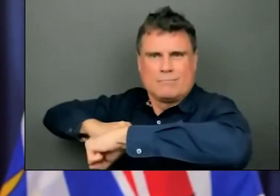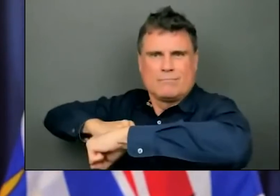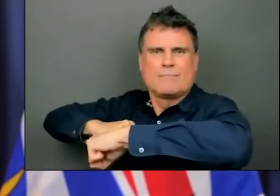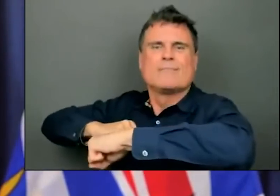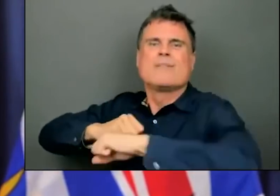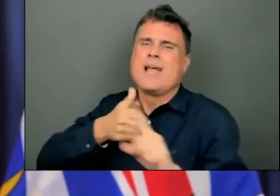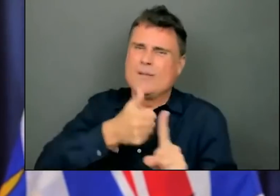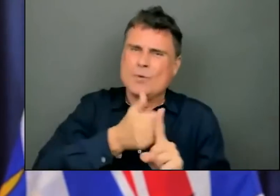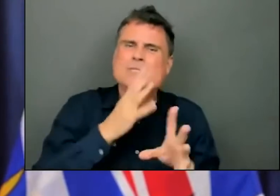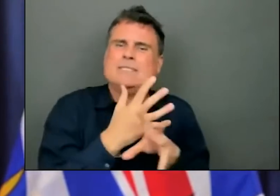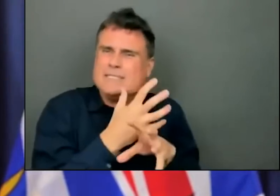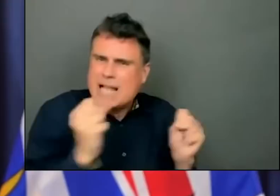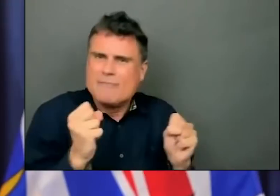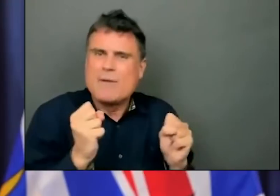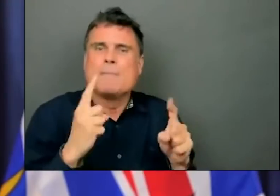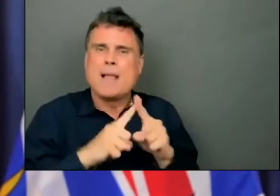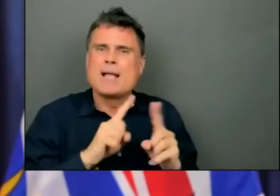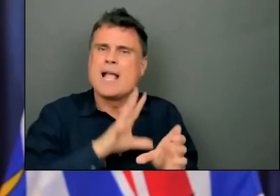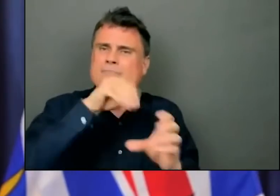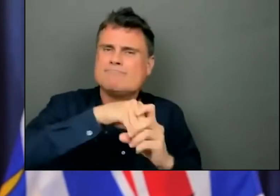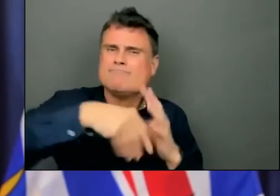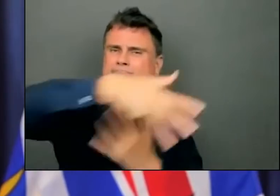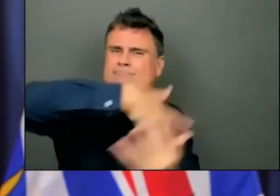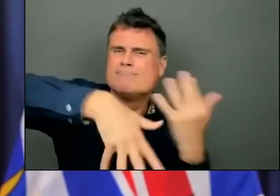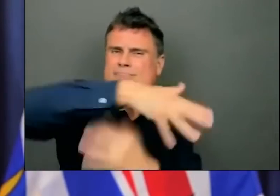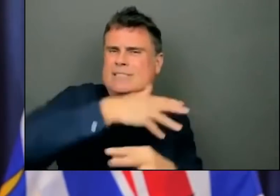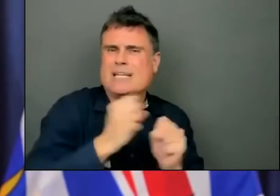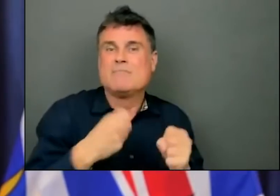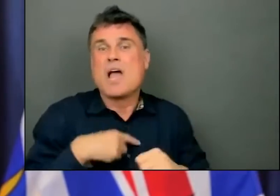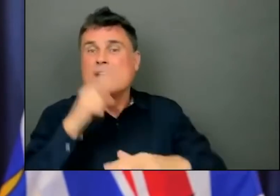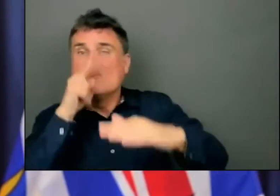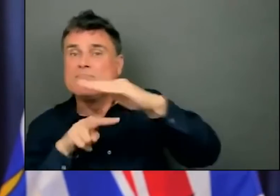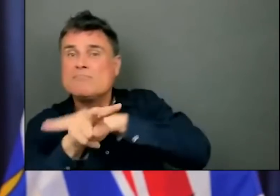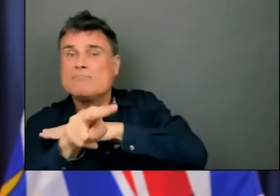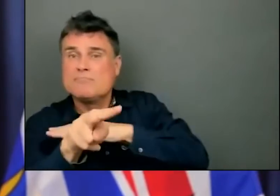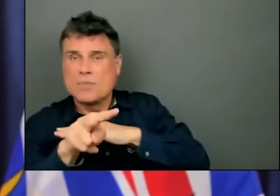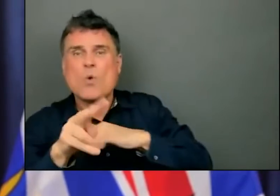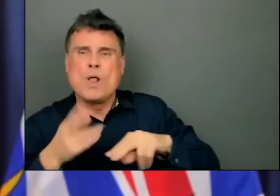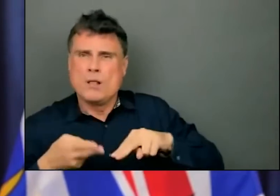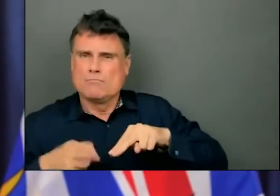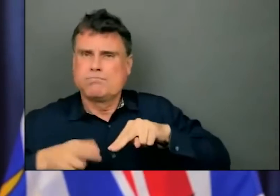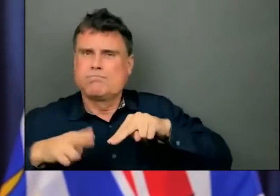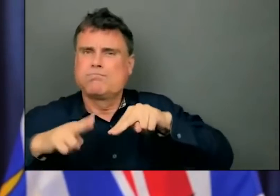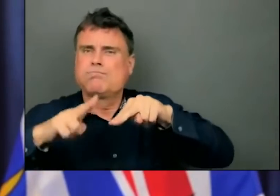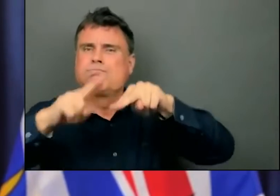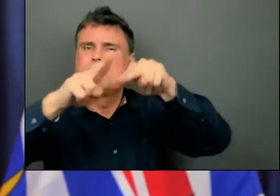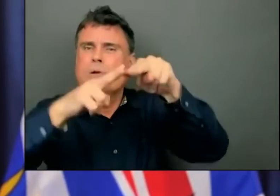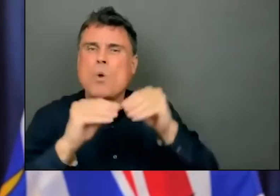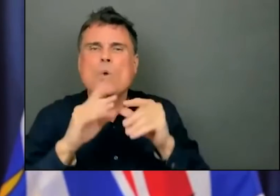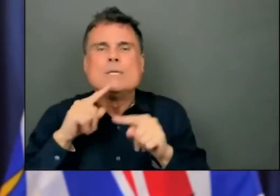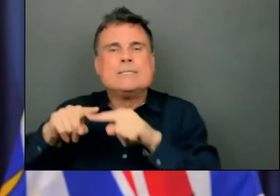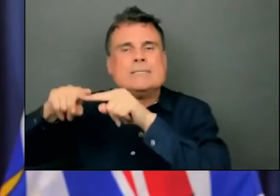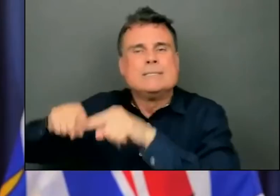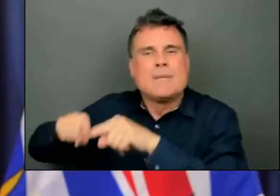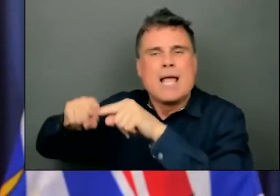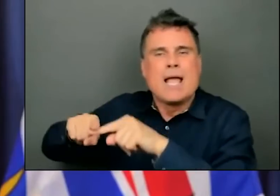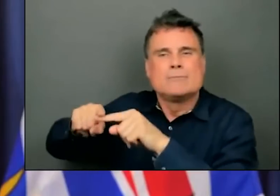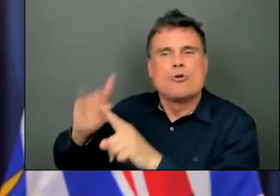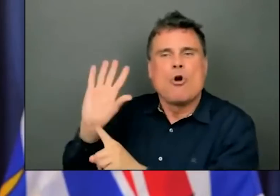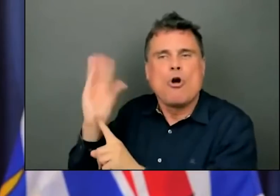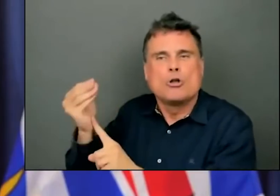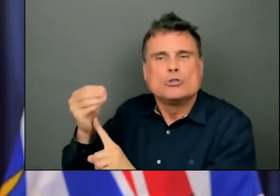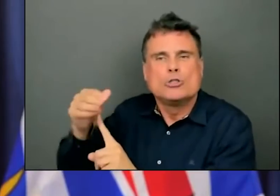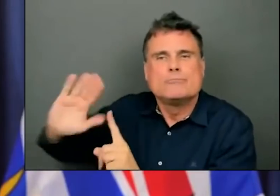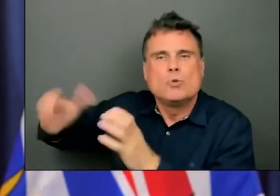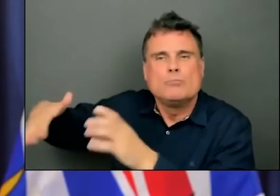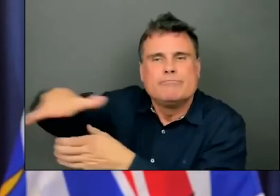that we're going to continue to see those numbers go up. There are regional differences, though, and so we have to continue to provide information. You saw that Fraser